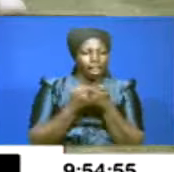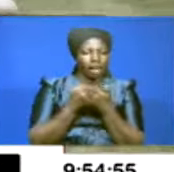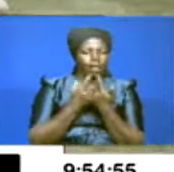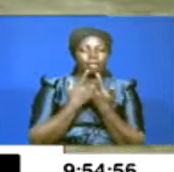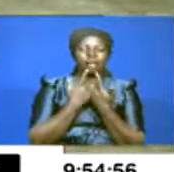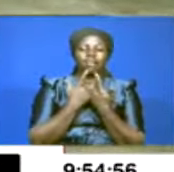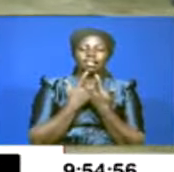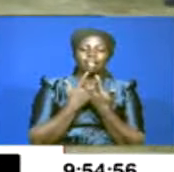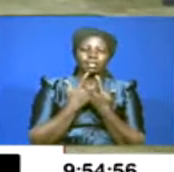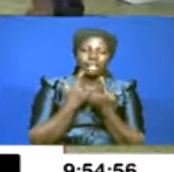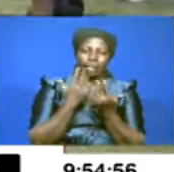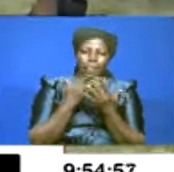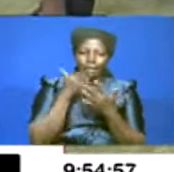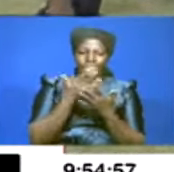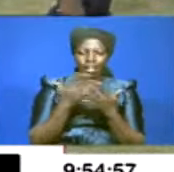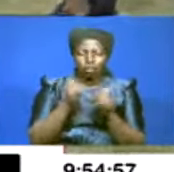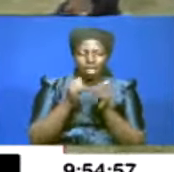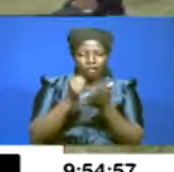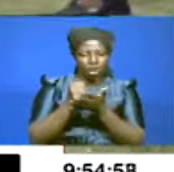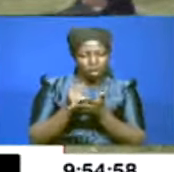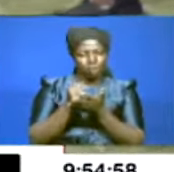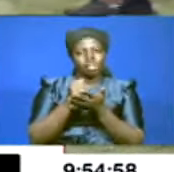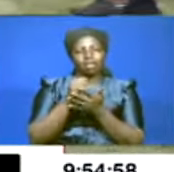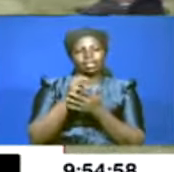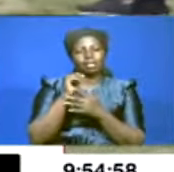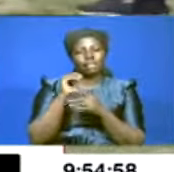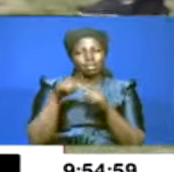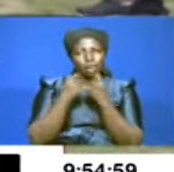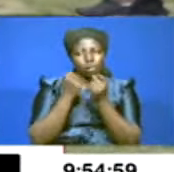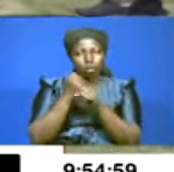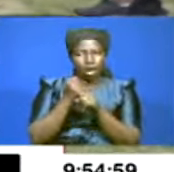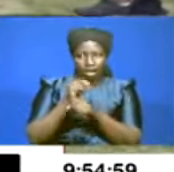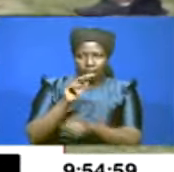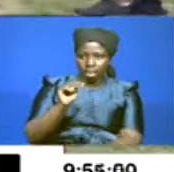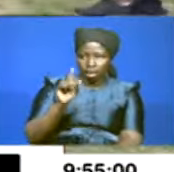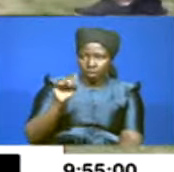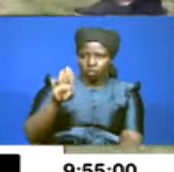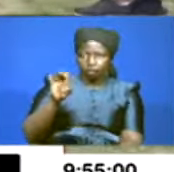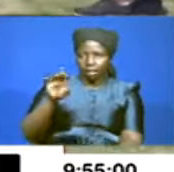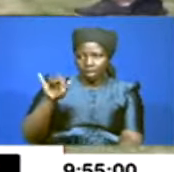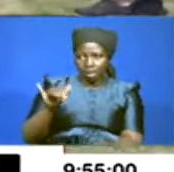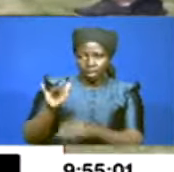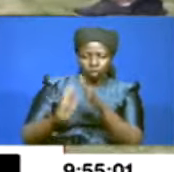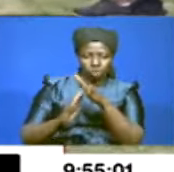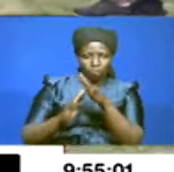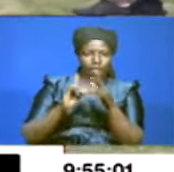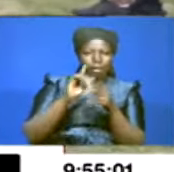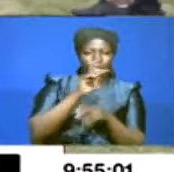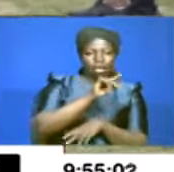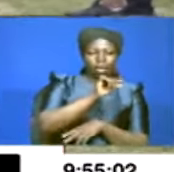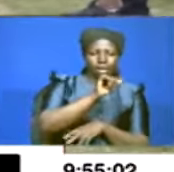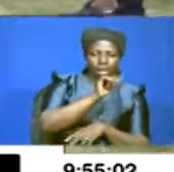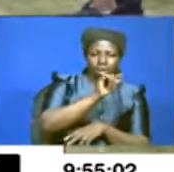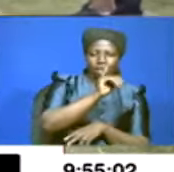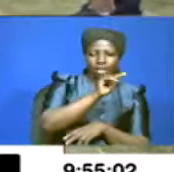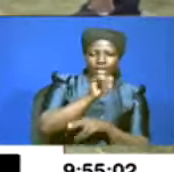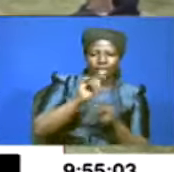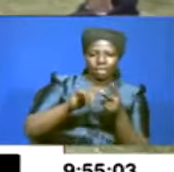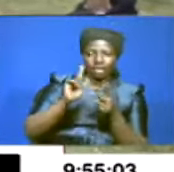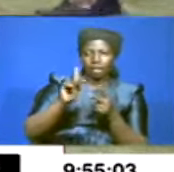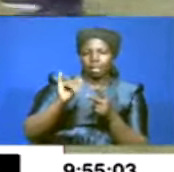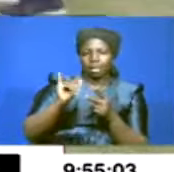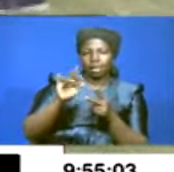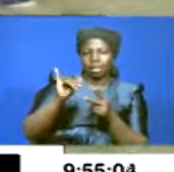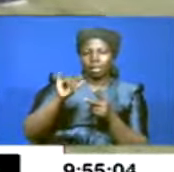teamwork. Ndumberi Rising is third in the sub-county league while Gatina and Kirigiti Youth sit bottom of the 12th team